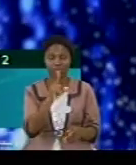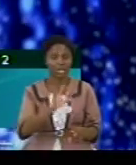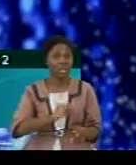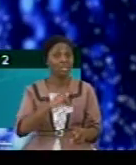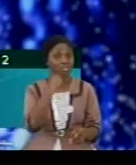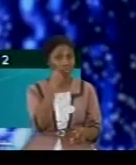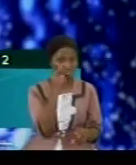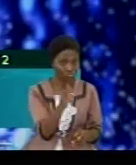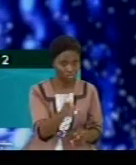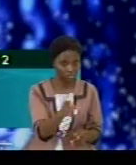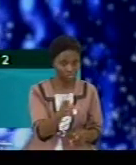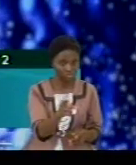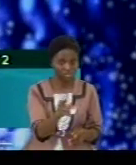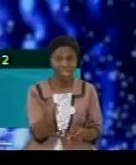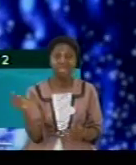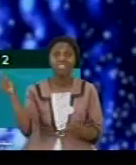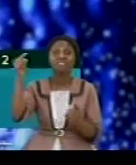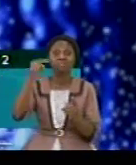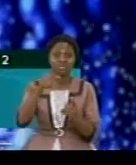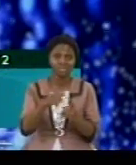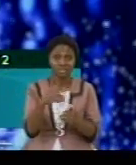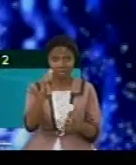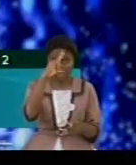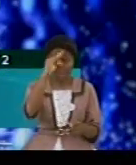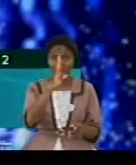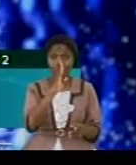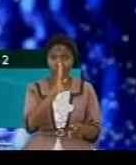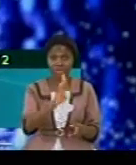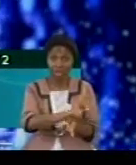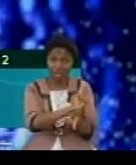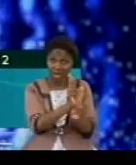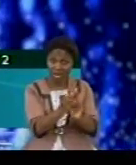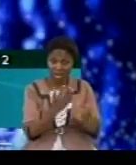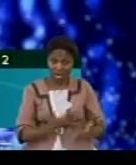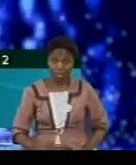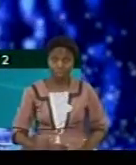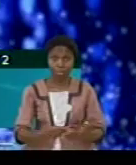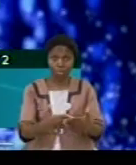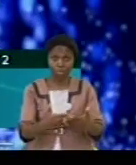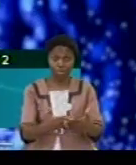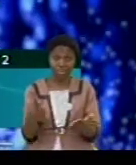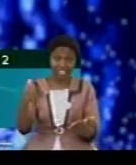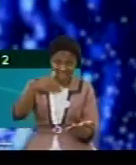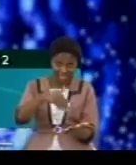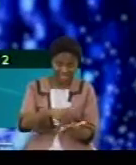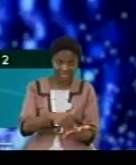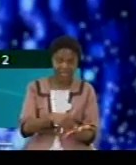thee, except a man be born again, he cannot see the kingdom of God.